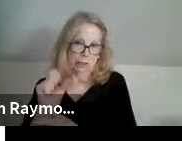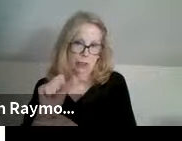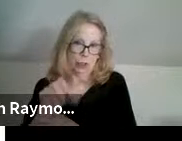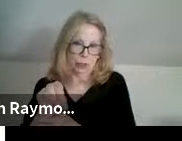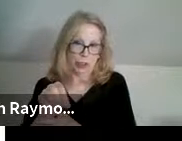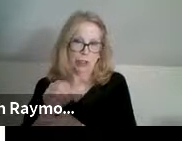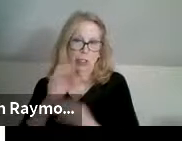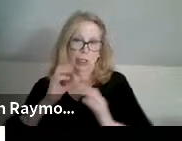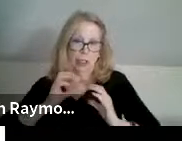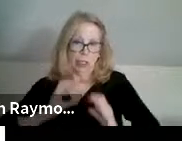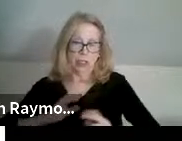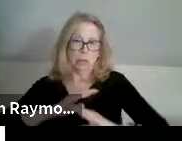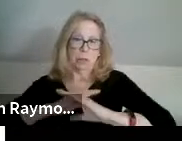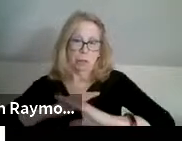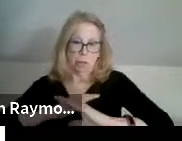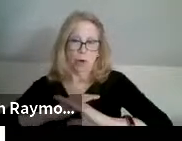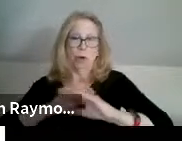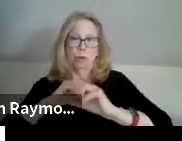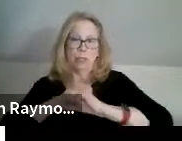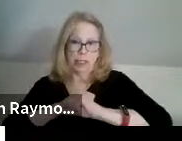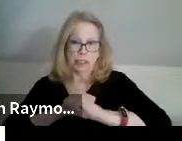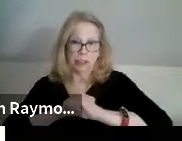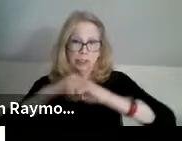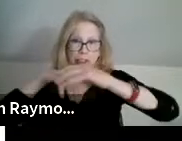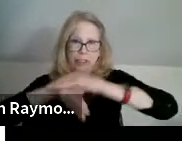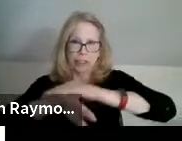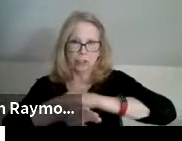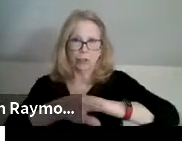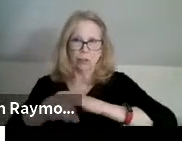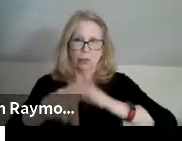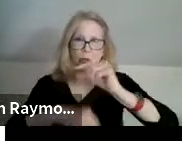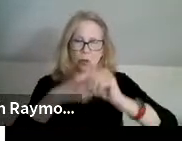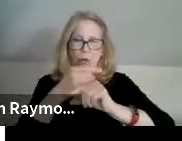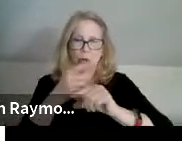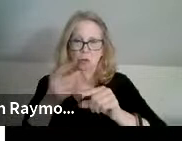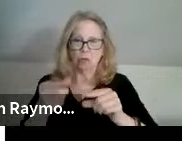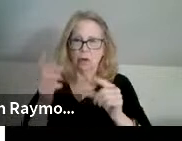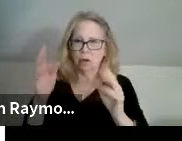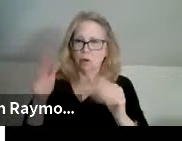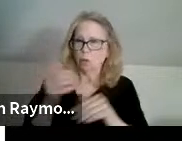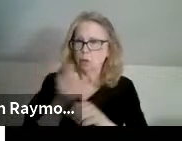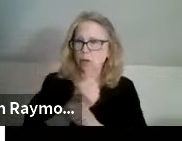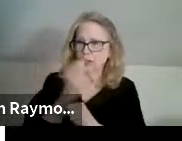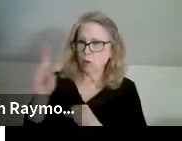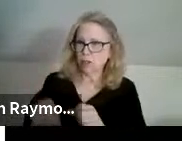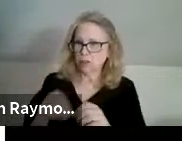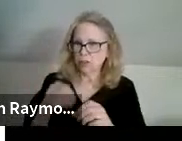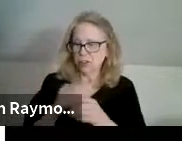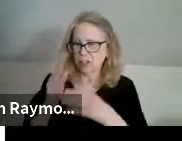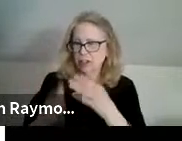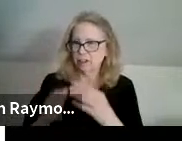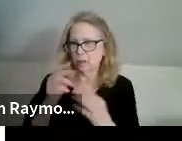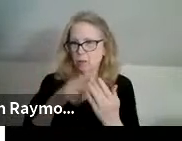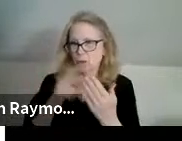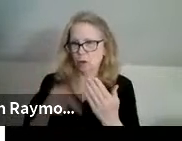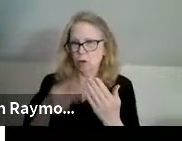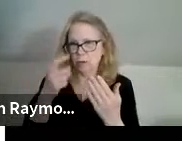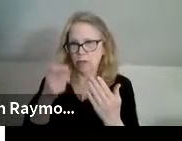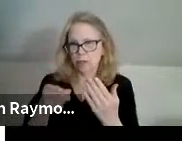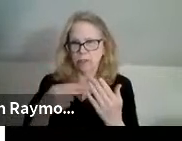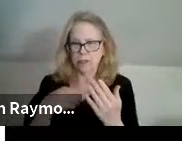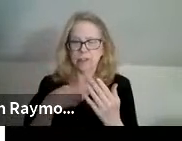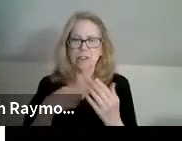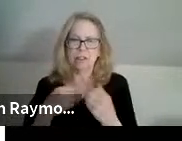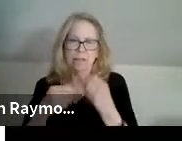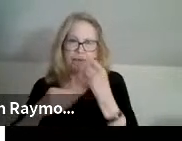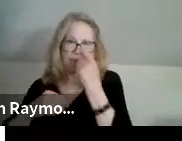Border Protection global entry kiosk. And I'm hoping we get some questions in the at the end of the program, because our own Brooke